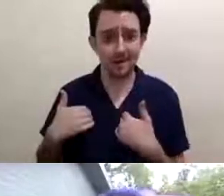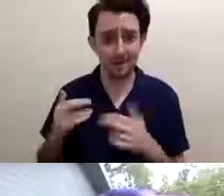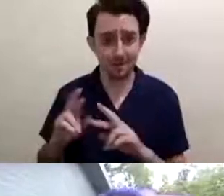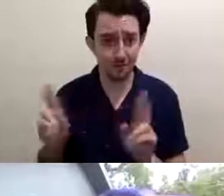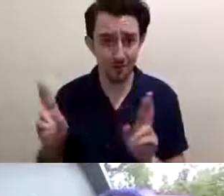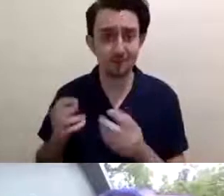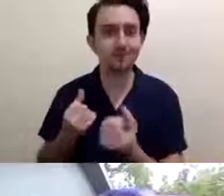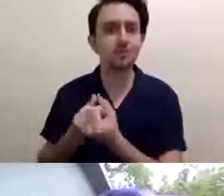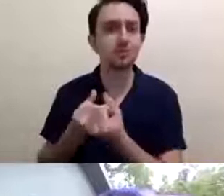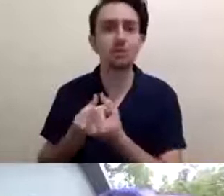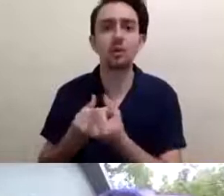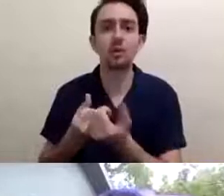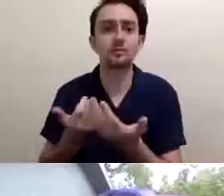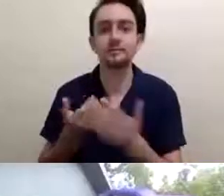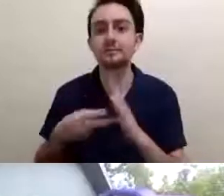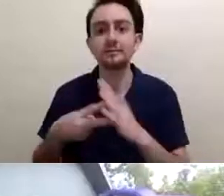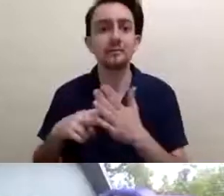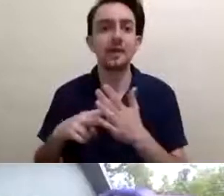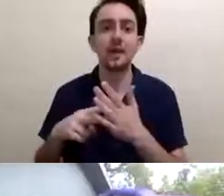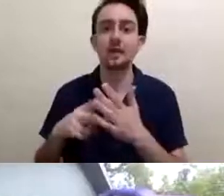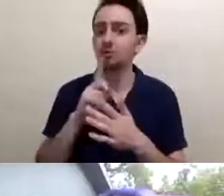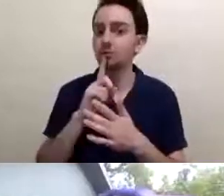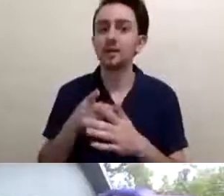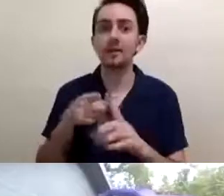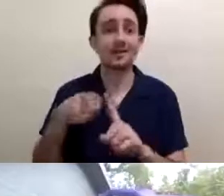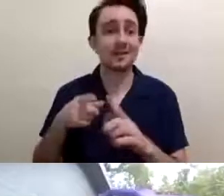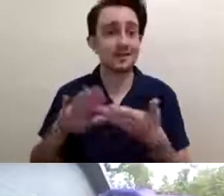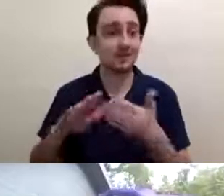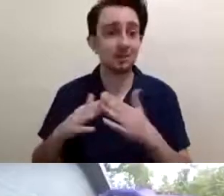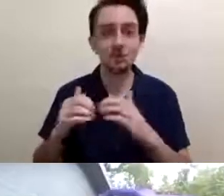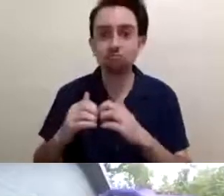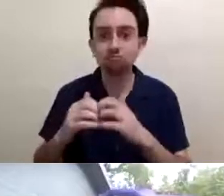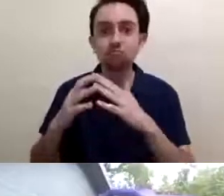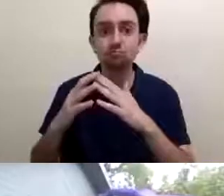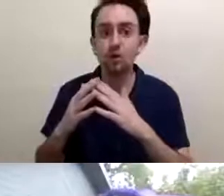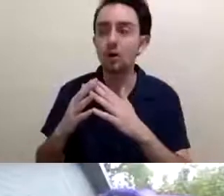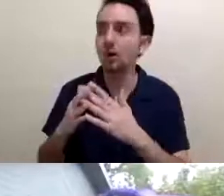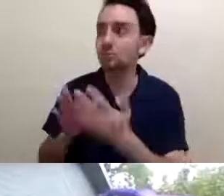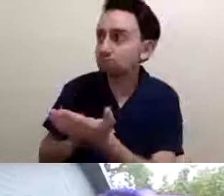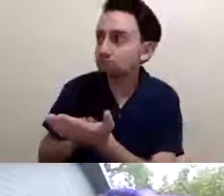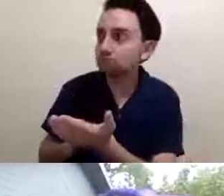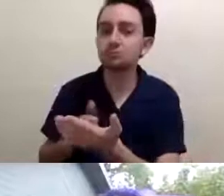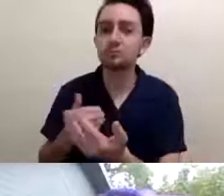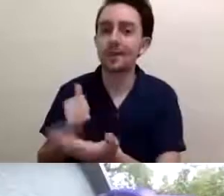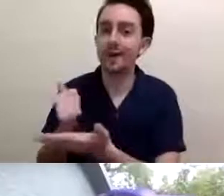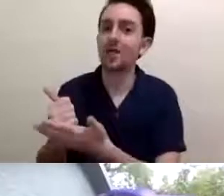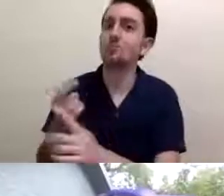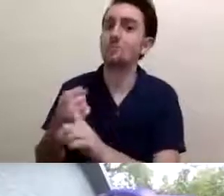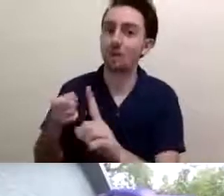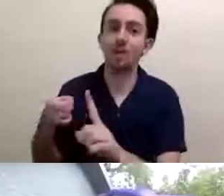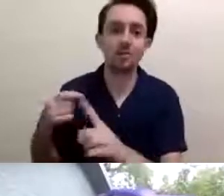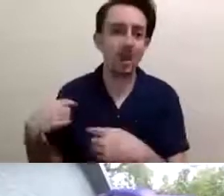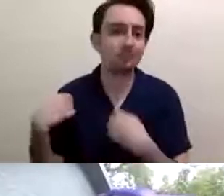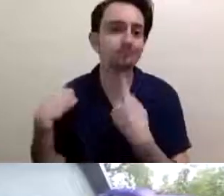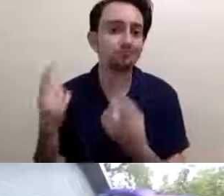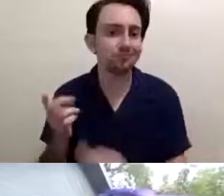be the art community that we're also proud of, and as we said, is outsized. So that's my little spiel, and I'll